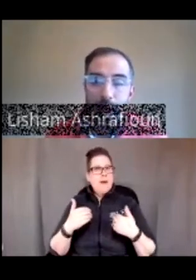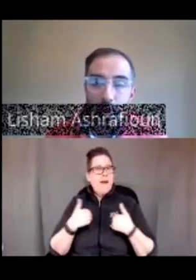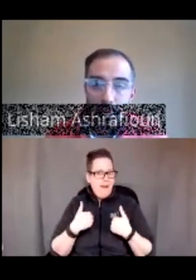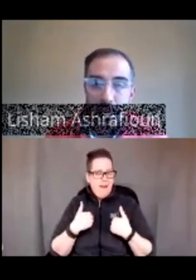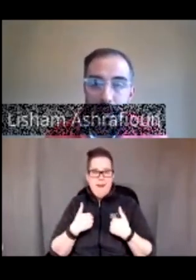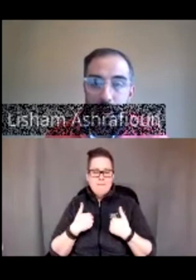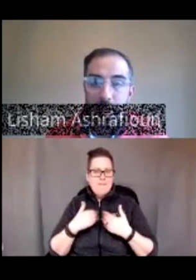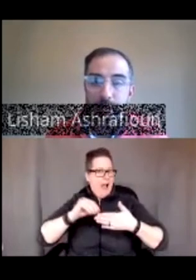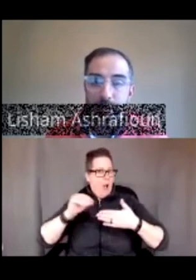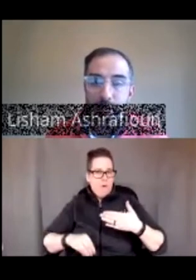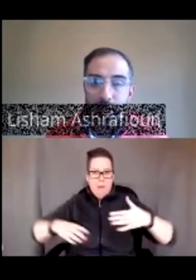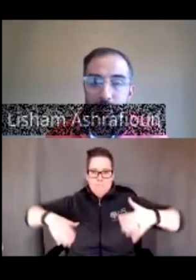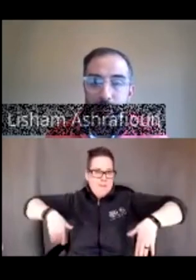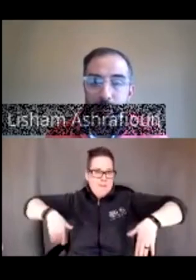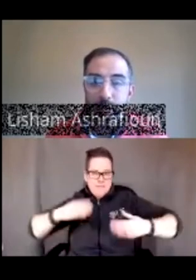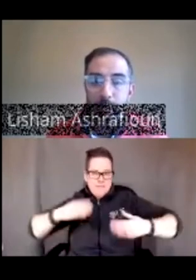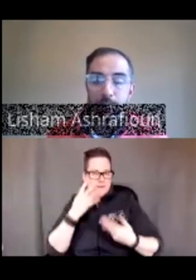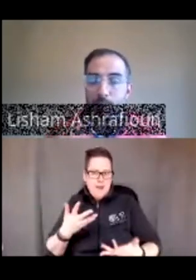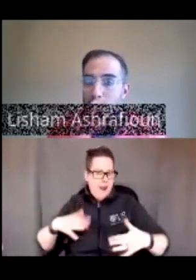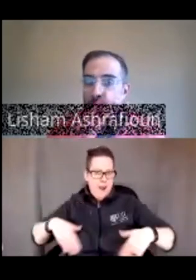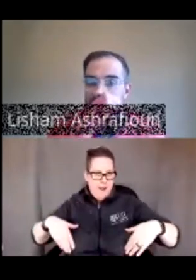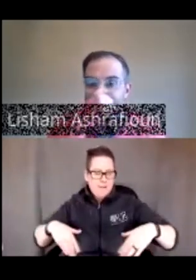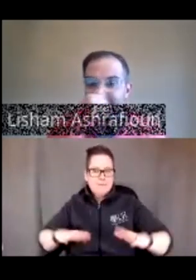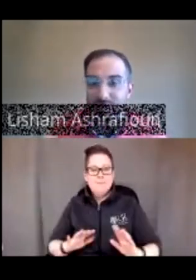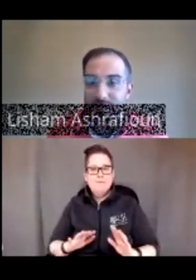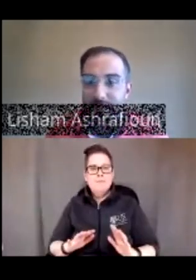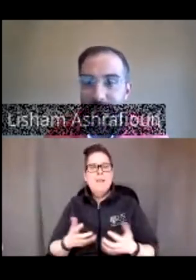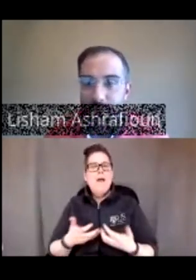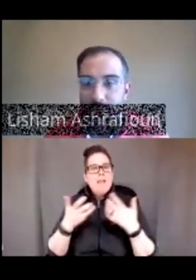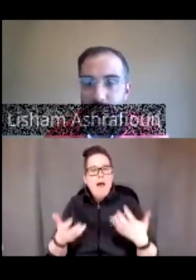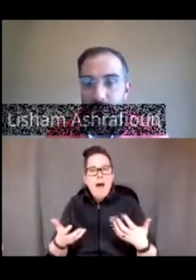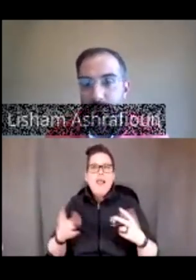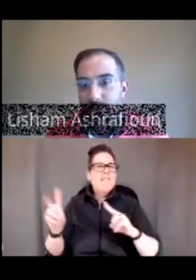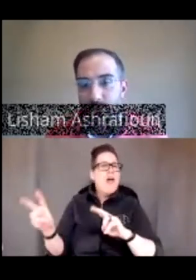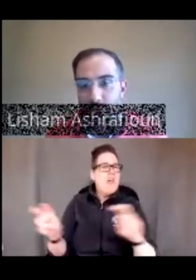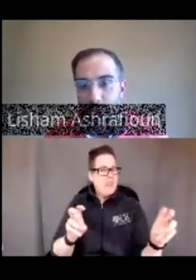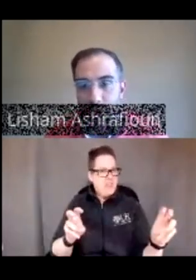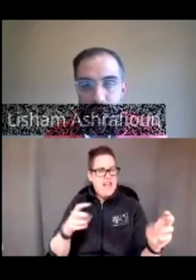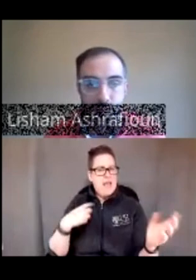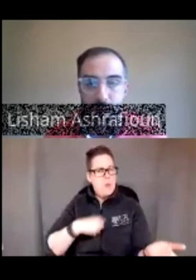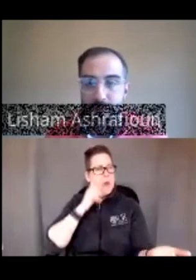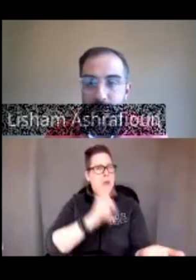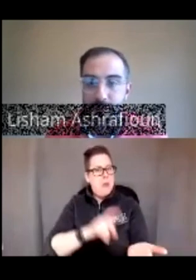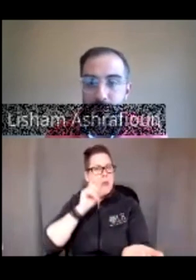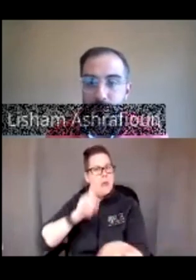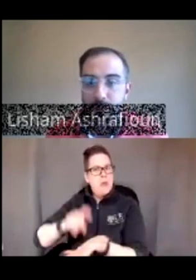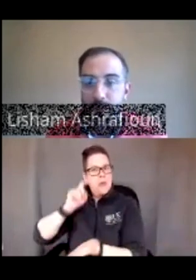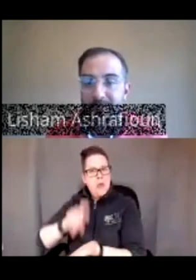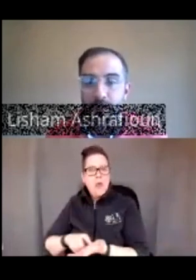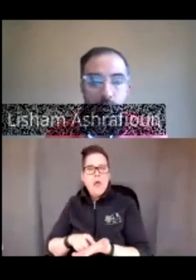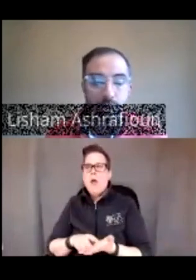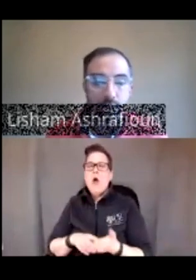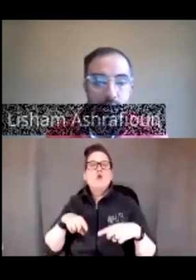the outcome data, and a lot of these interesting themes have just sort of emerged through exit